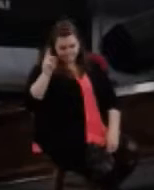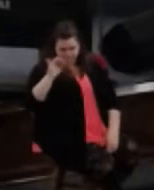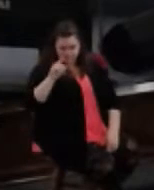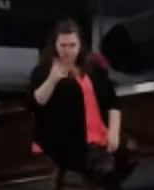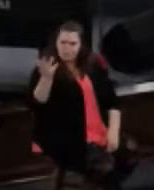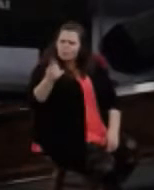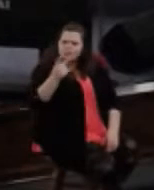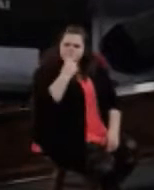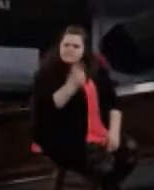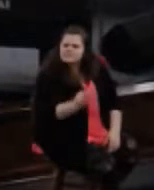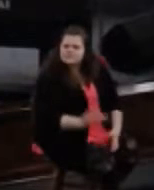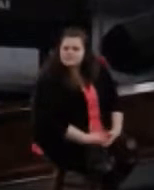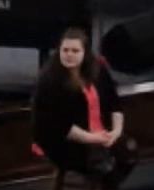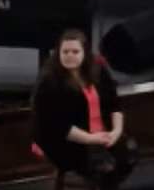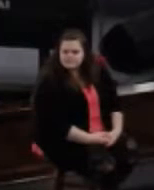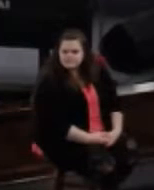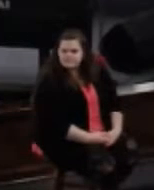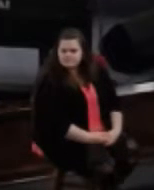What did you find?